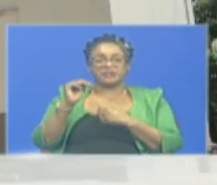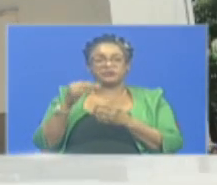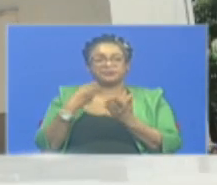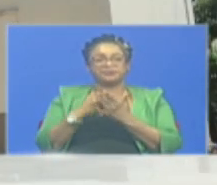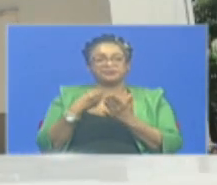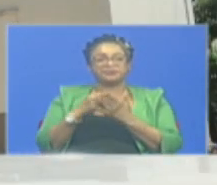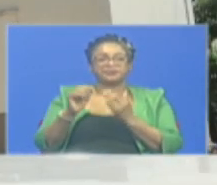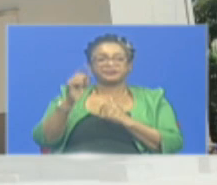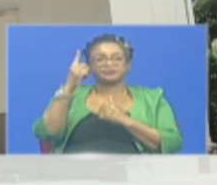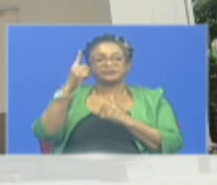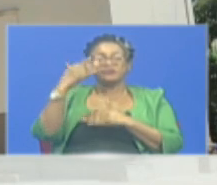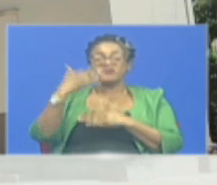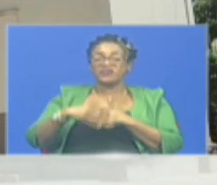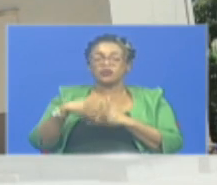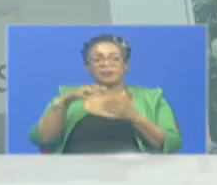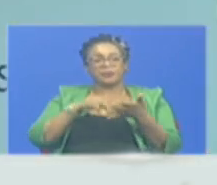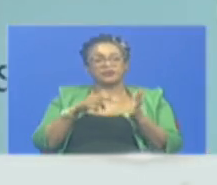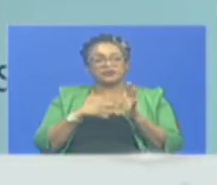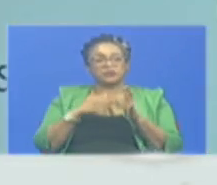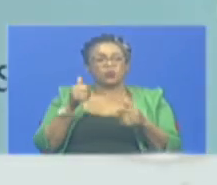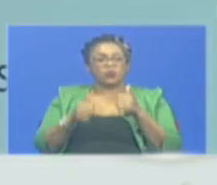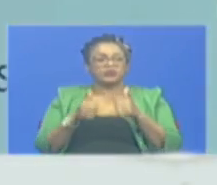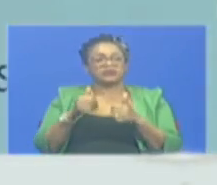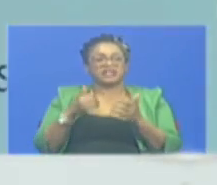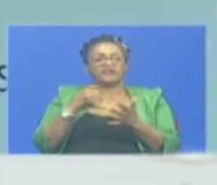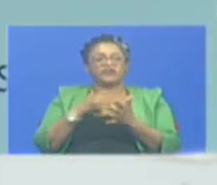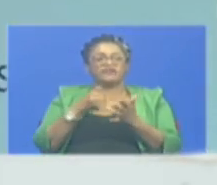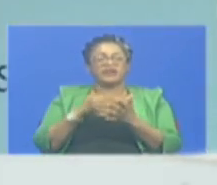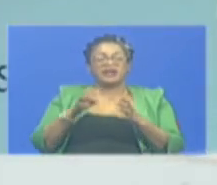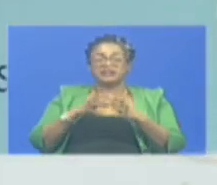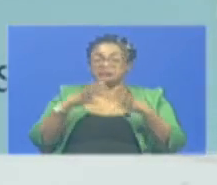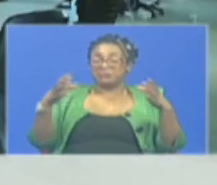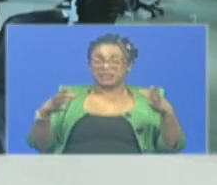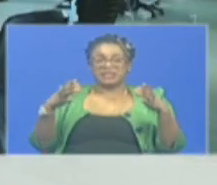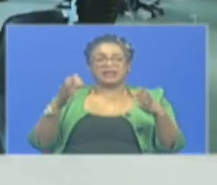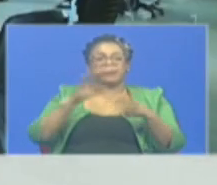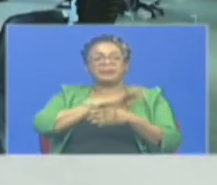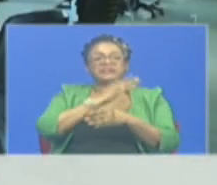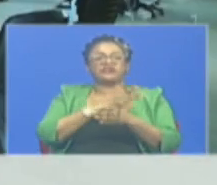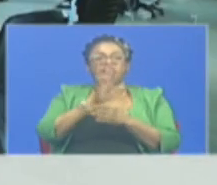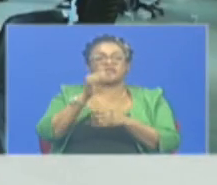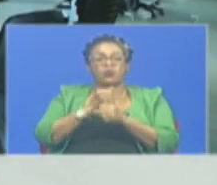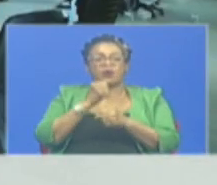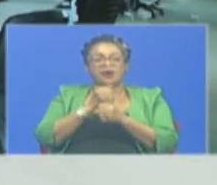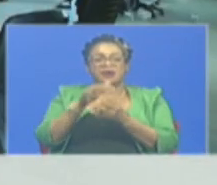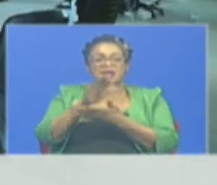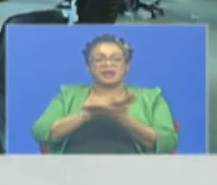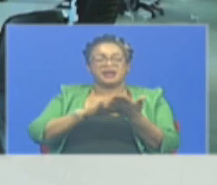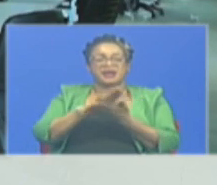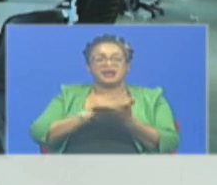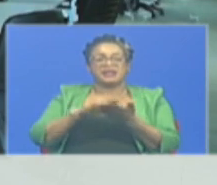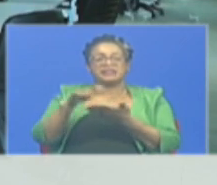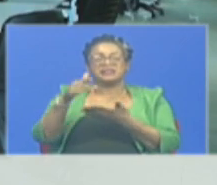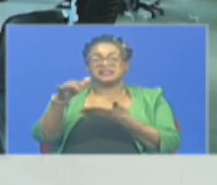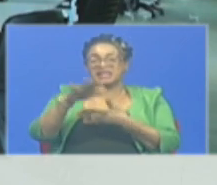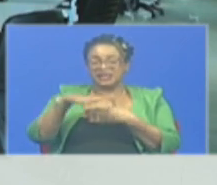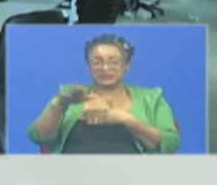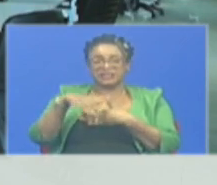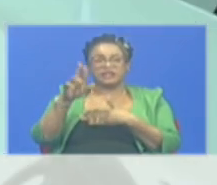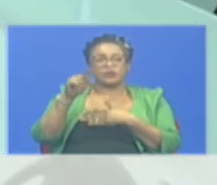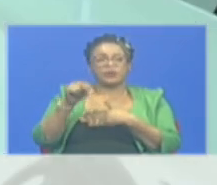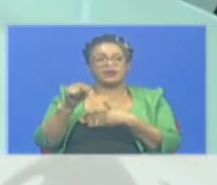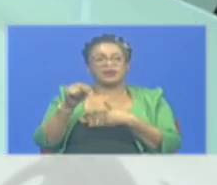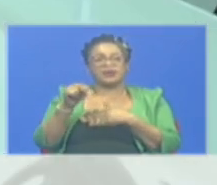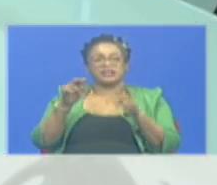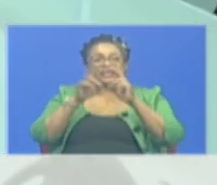first phase of the project, which involved expanding the capacity of its work area recovery site at the United States